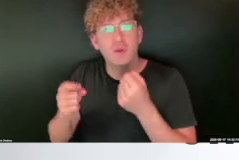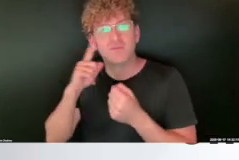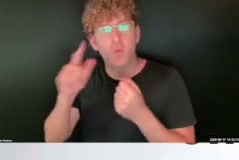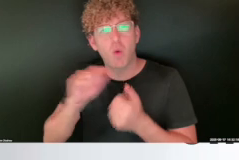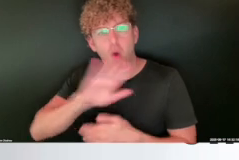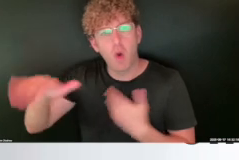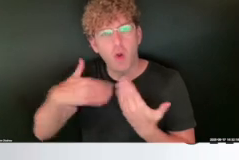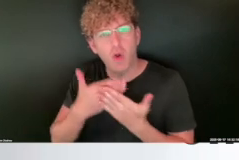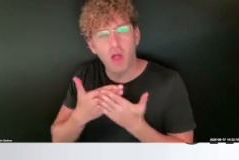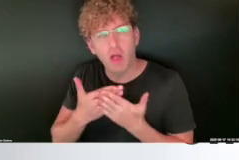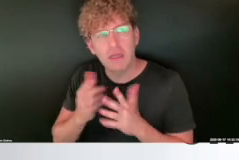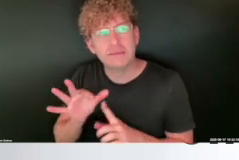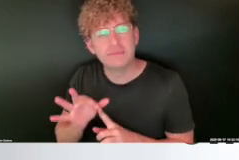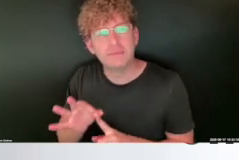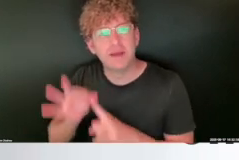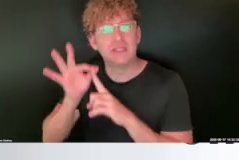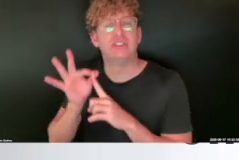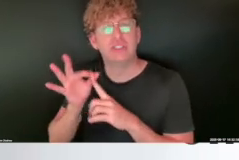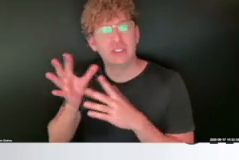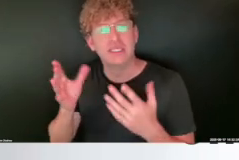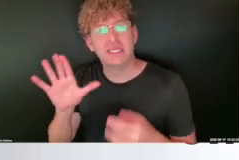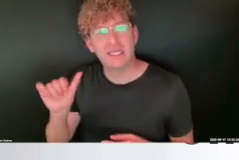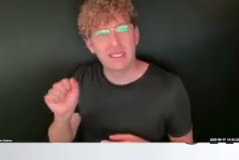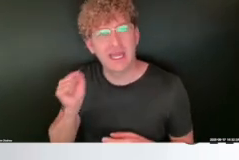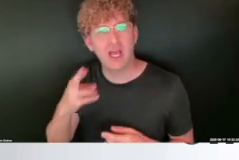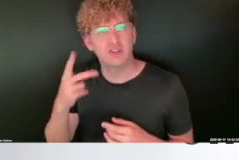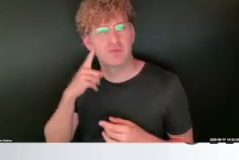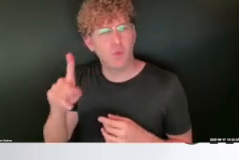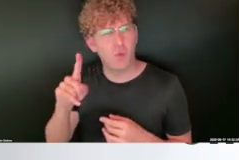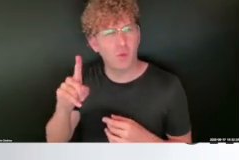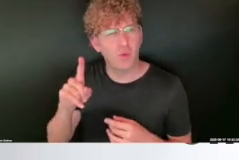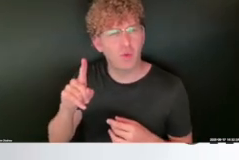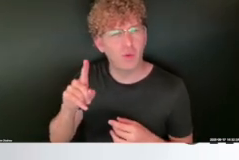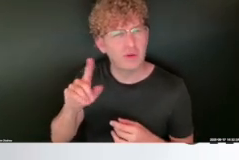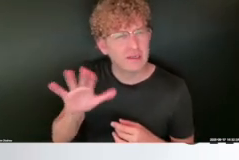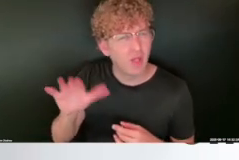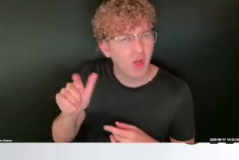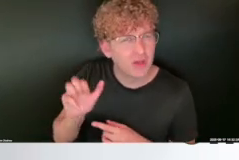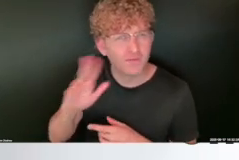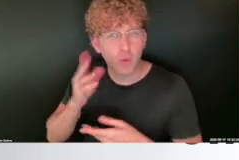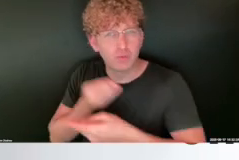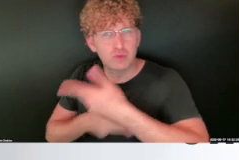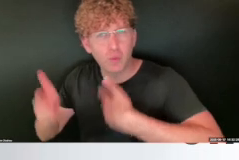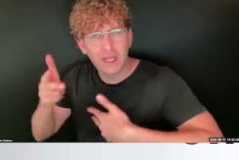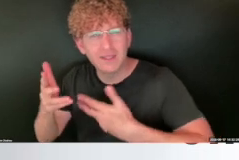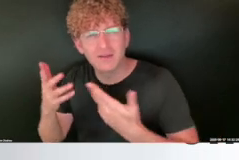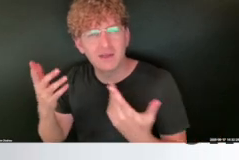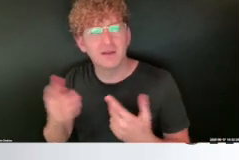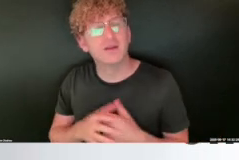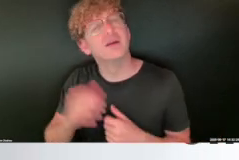the cash for clunkers kind of thing, the trade-in? Yeah, so it's a little bit confusing, but DCAP